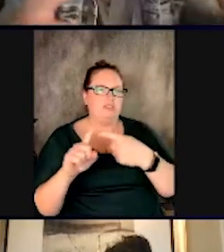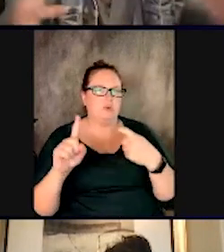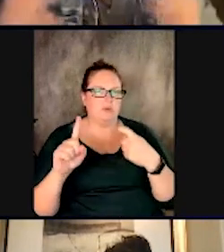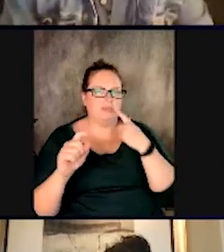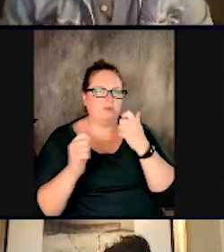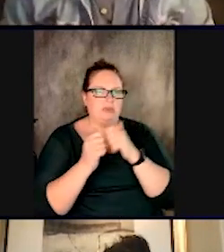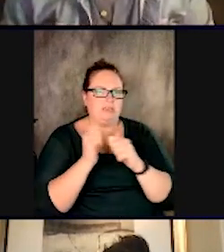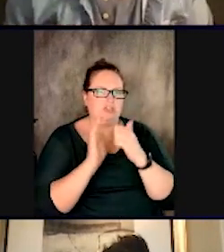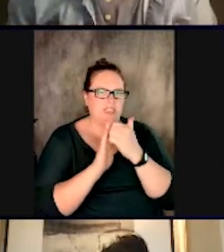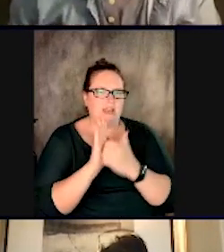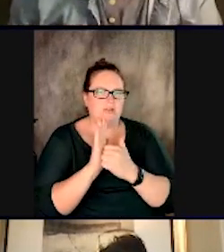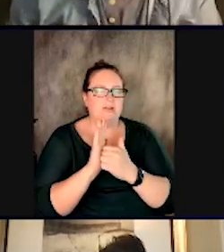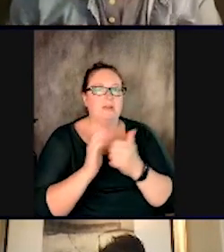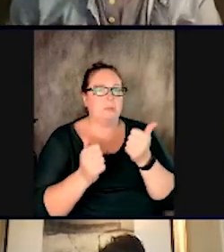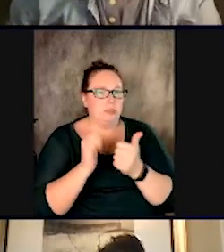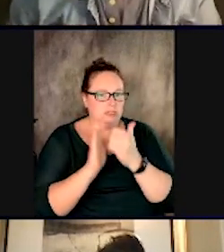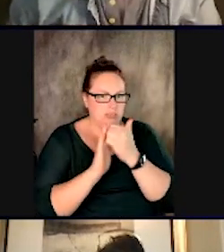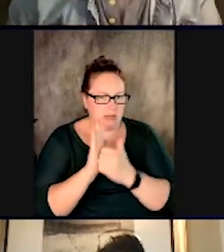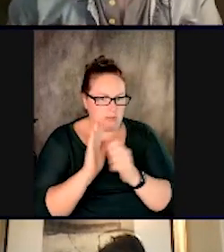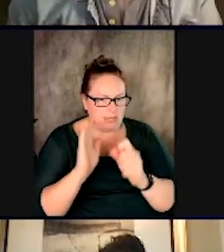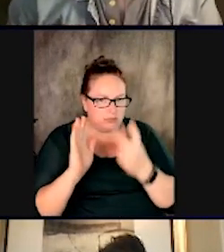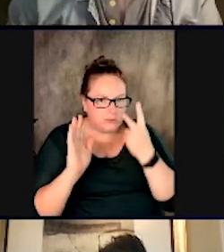account is it coming from? Is there a way to see